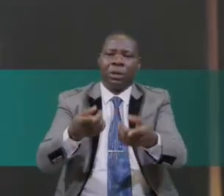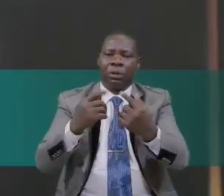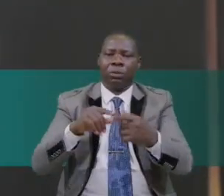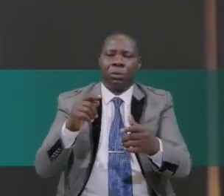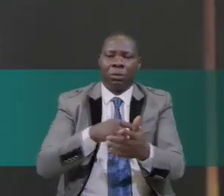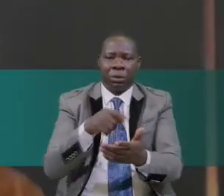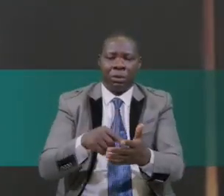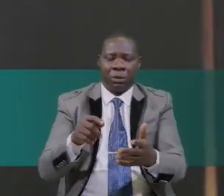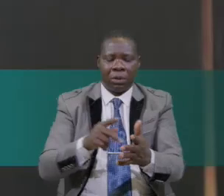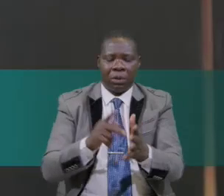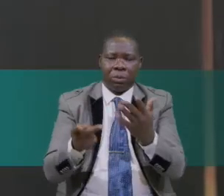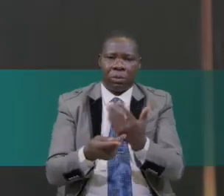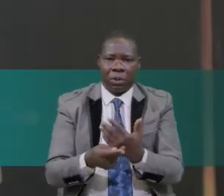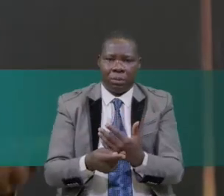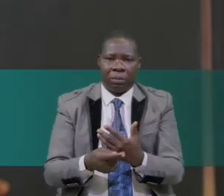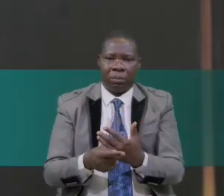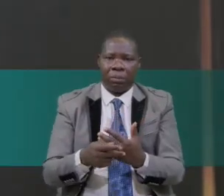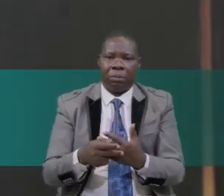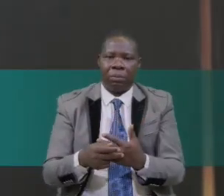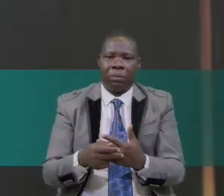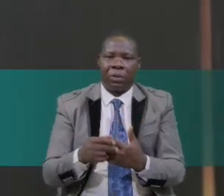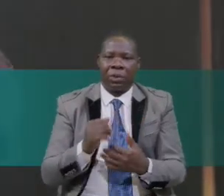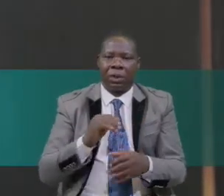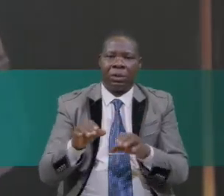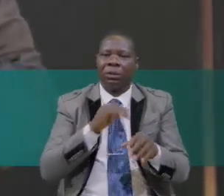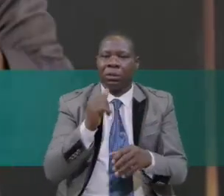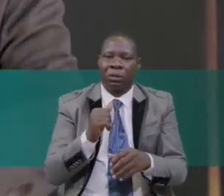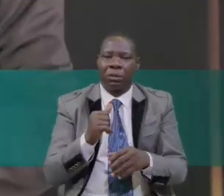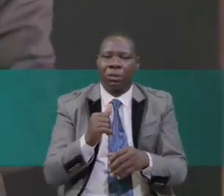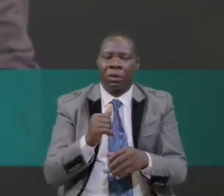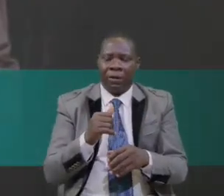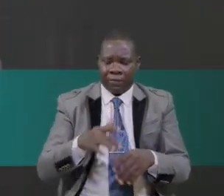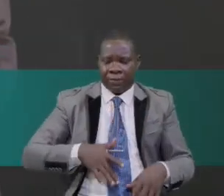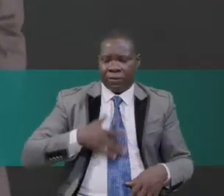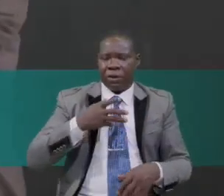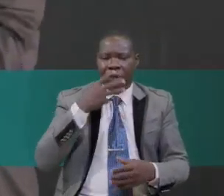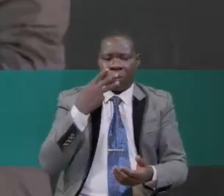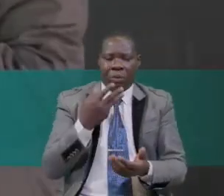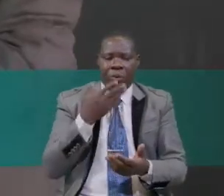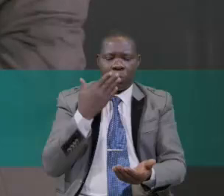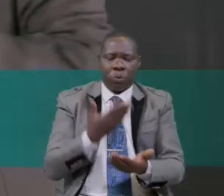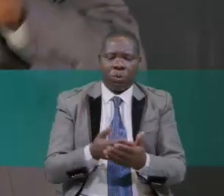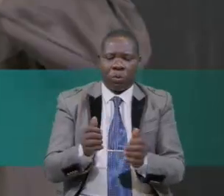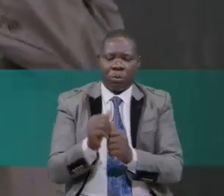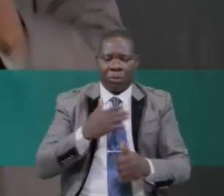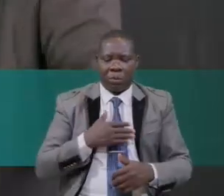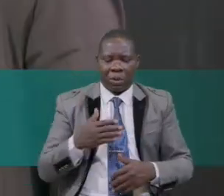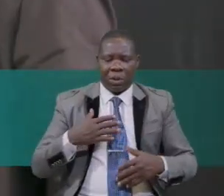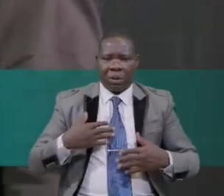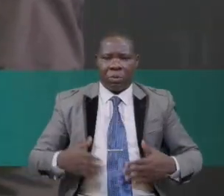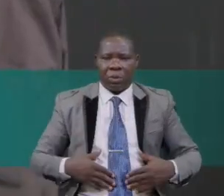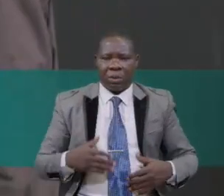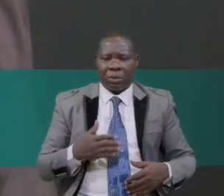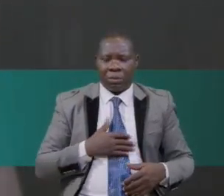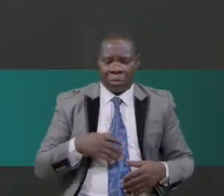crusade, that didn't go well with my system. And I was, you know, the stomach was running here, running